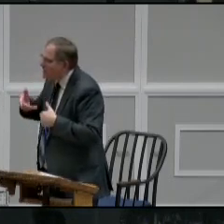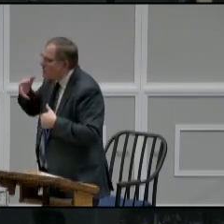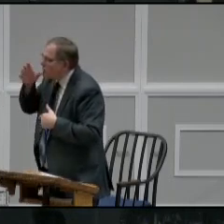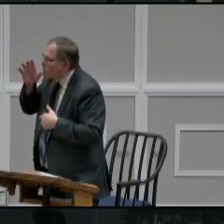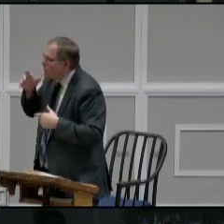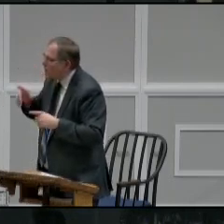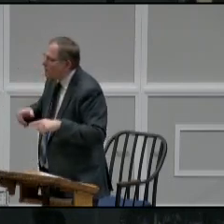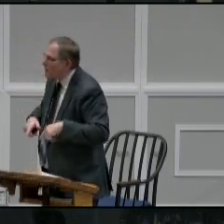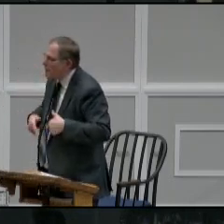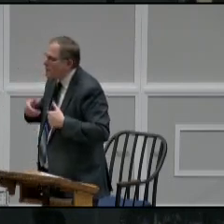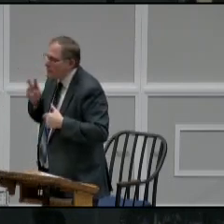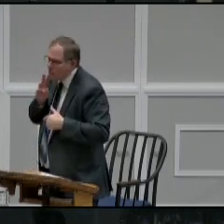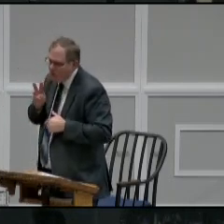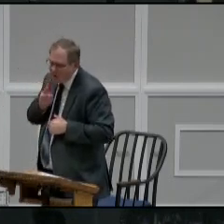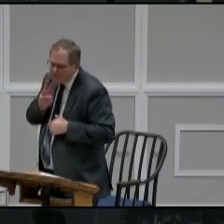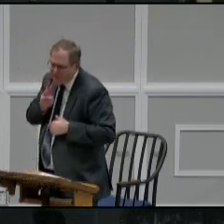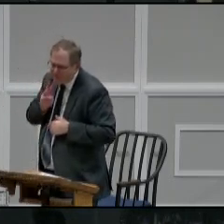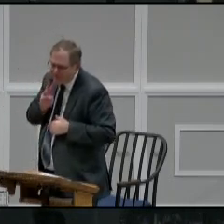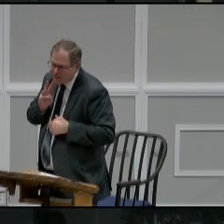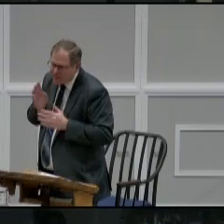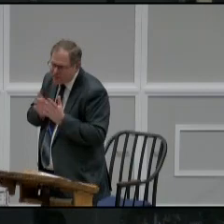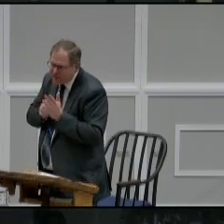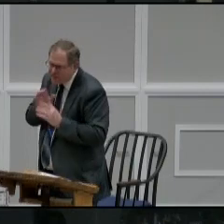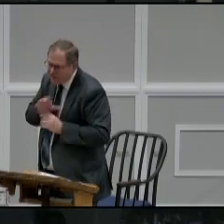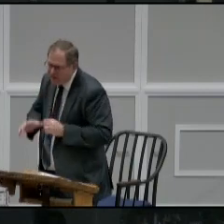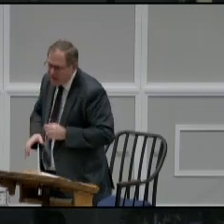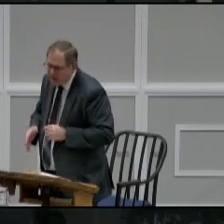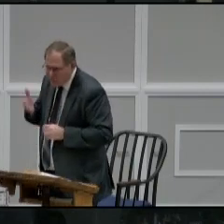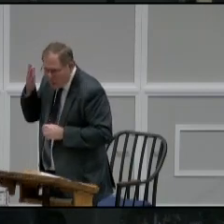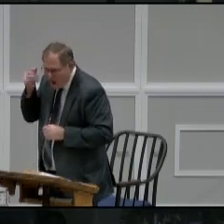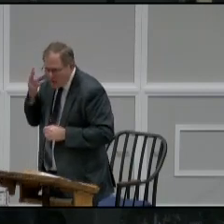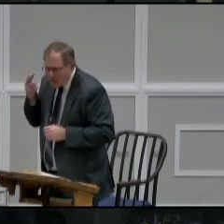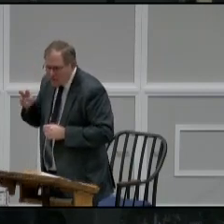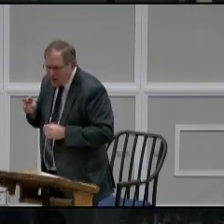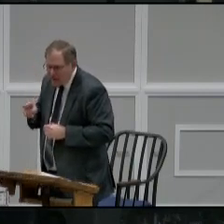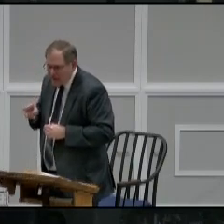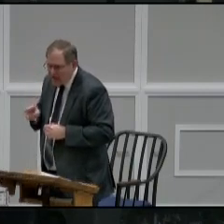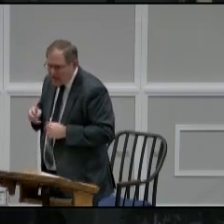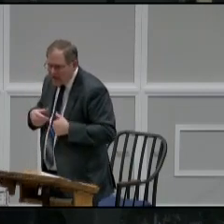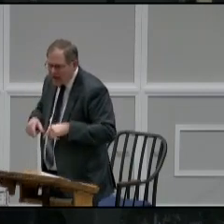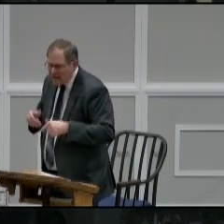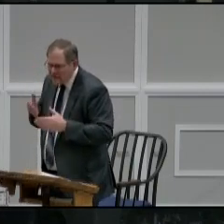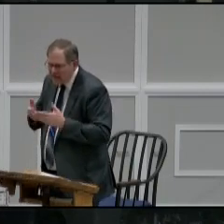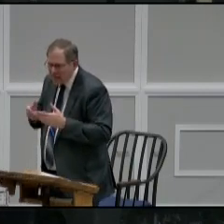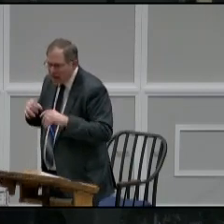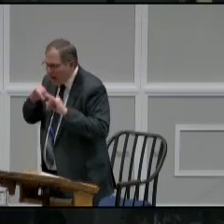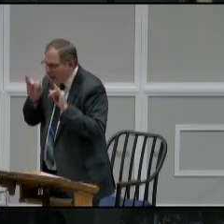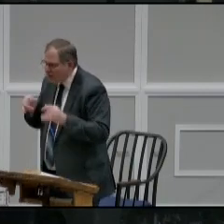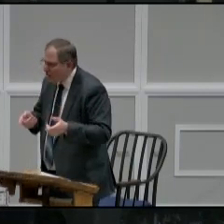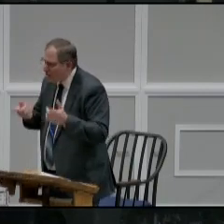living water, why would we go and allow some idol to come in